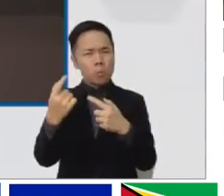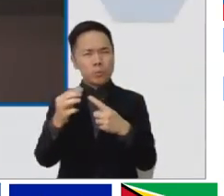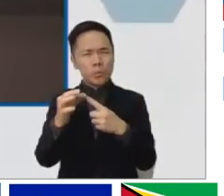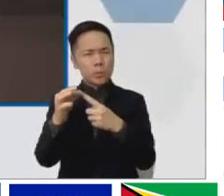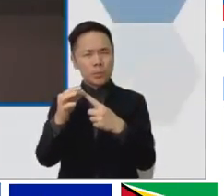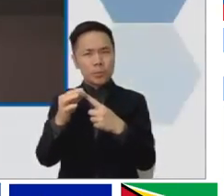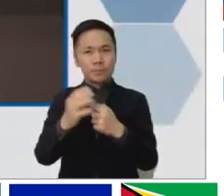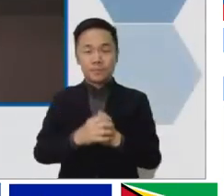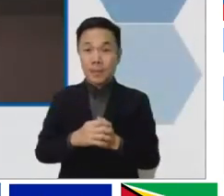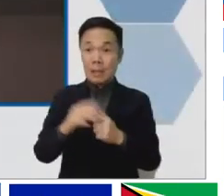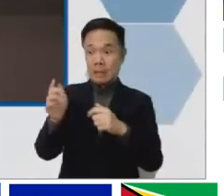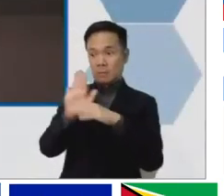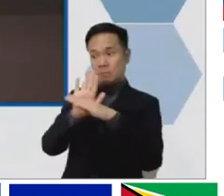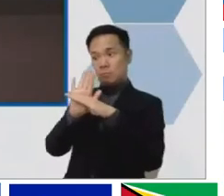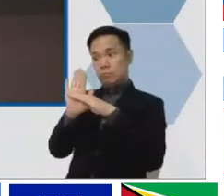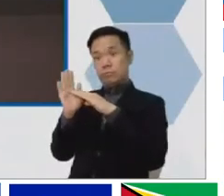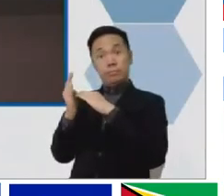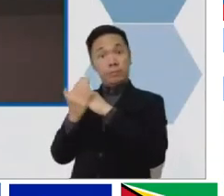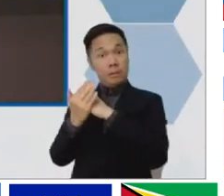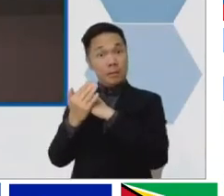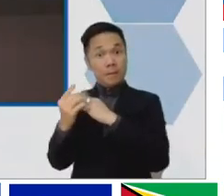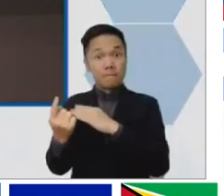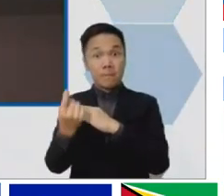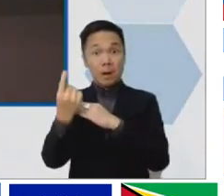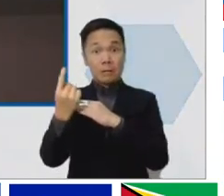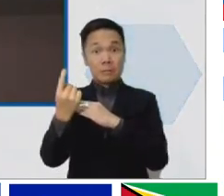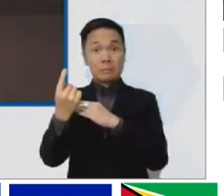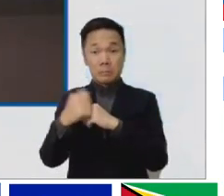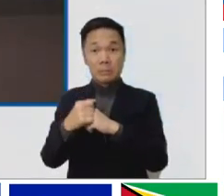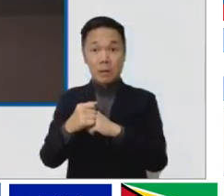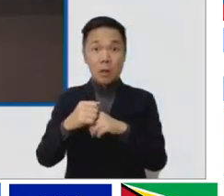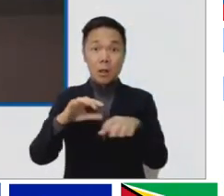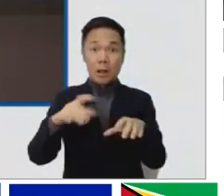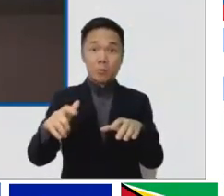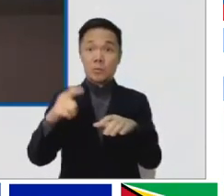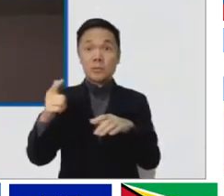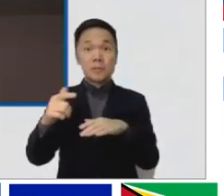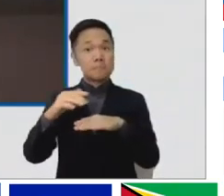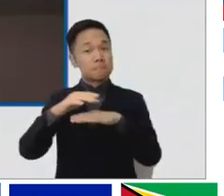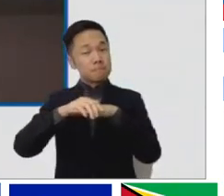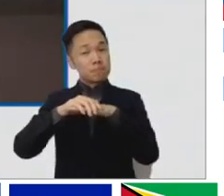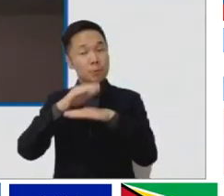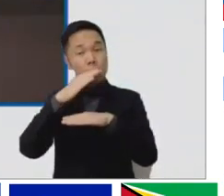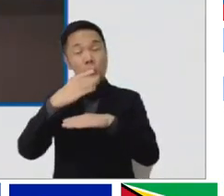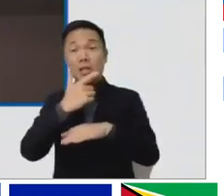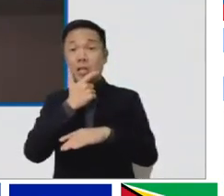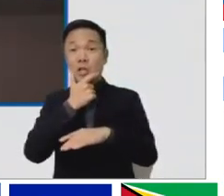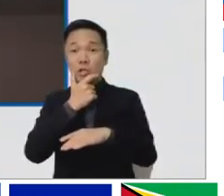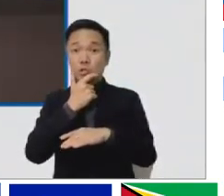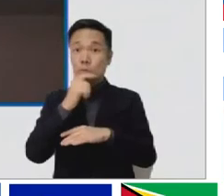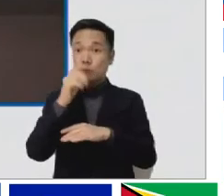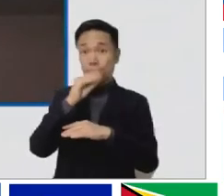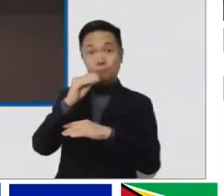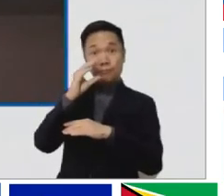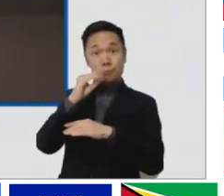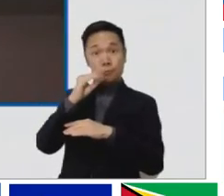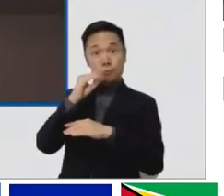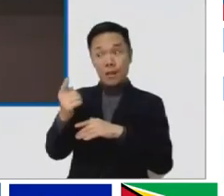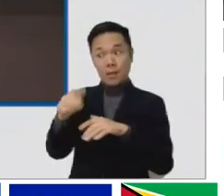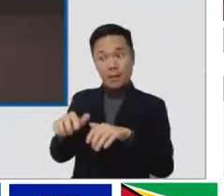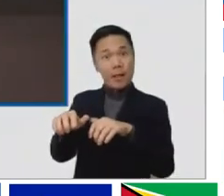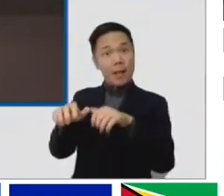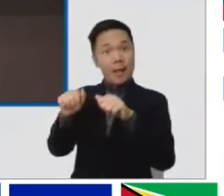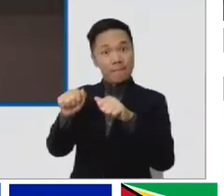country, English-speaking also, to host a regional platform. And so this special session is about the